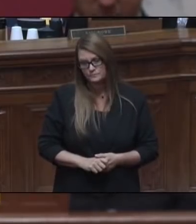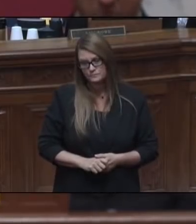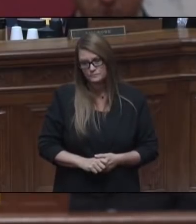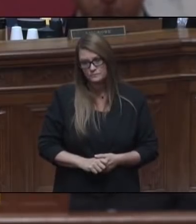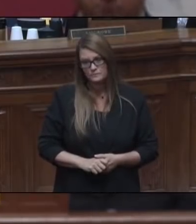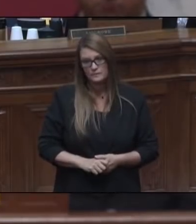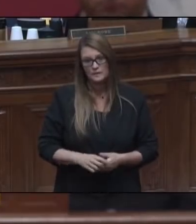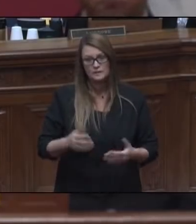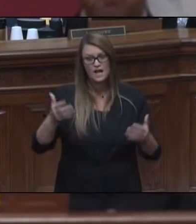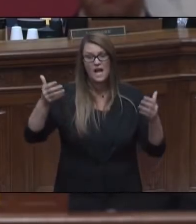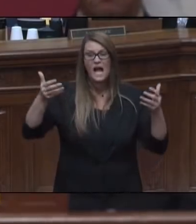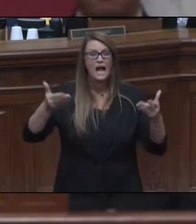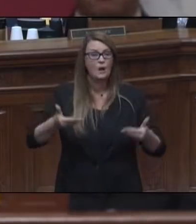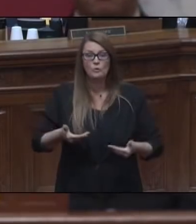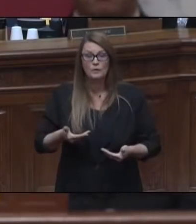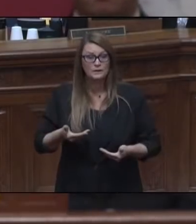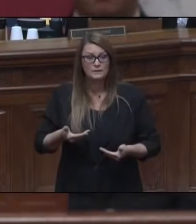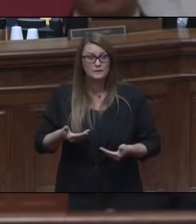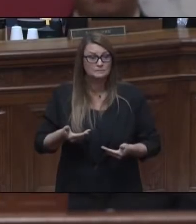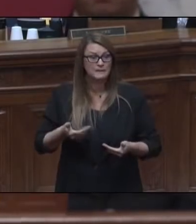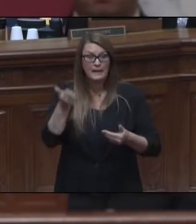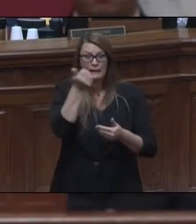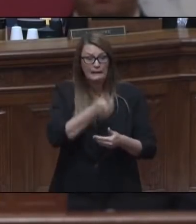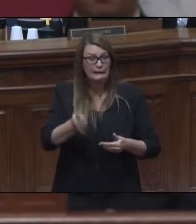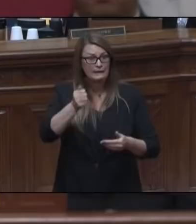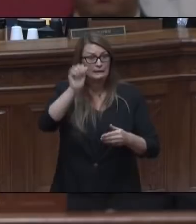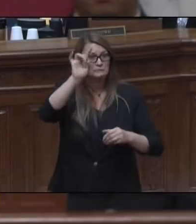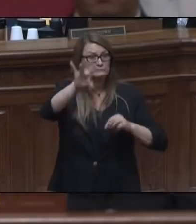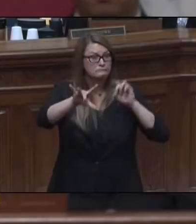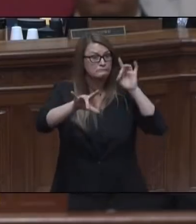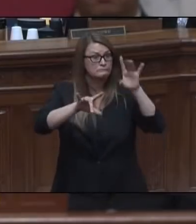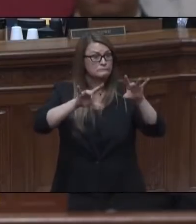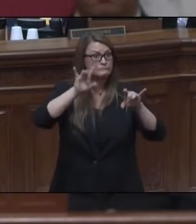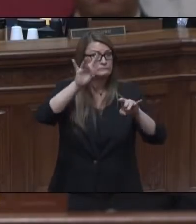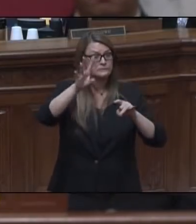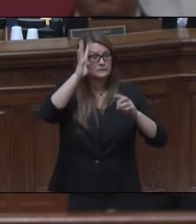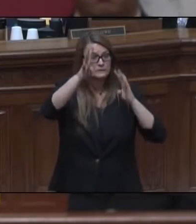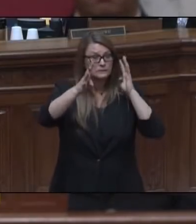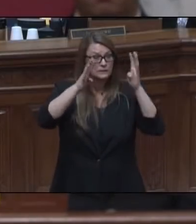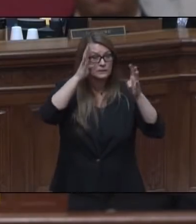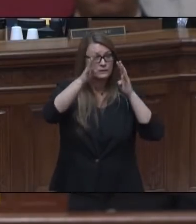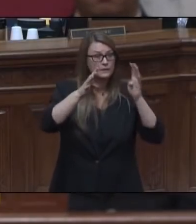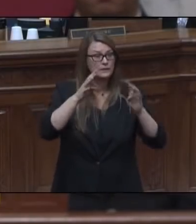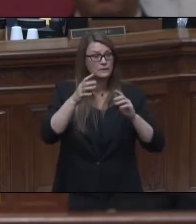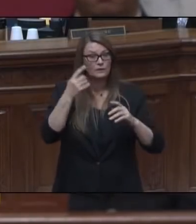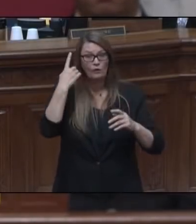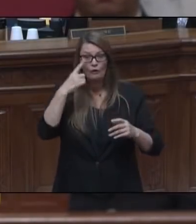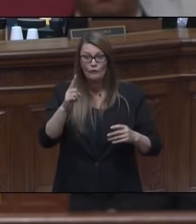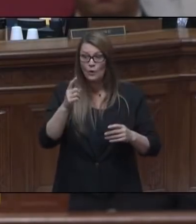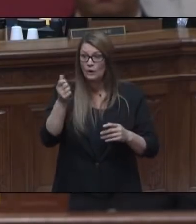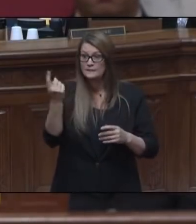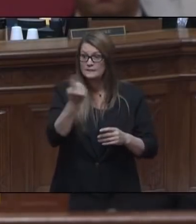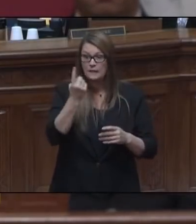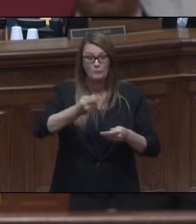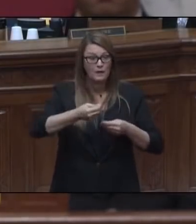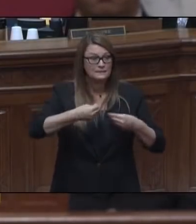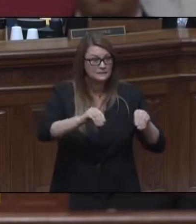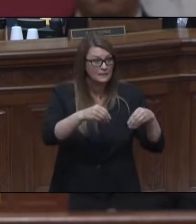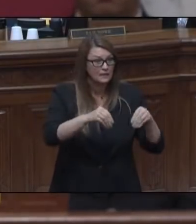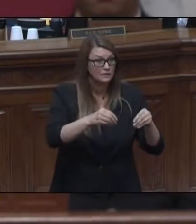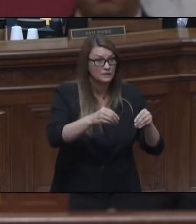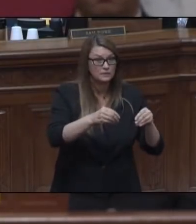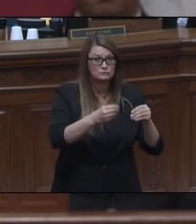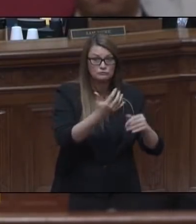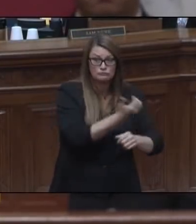welcome anything that you chose to come up with that said for a drug dealer that comes into this